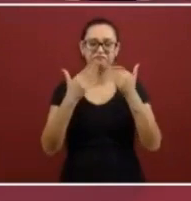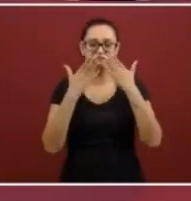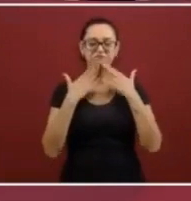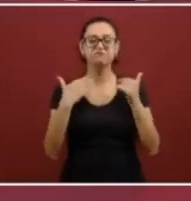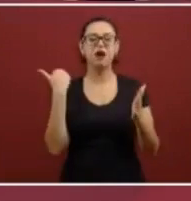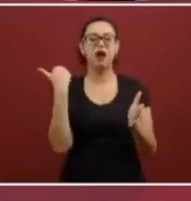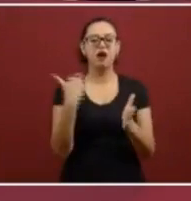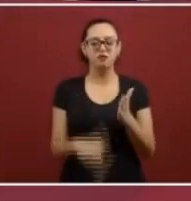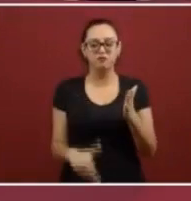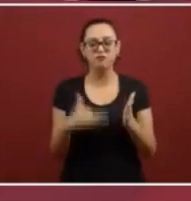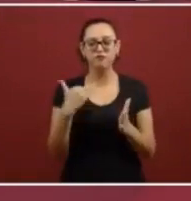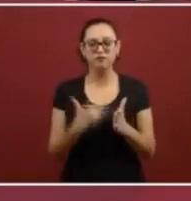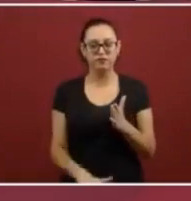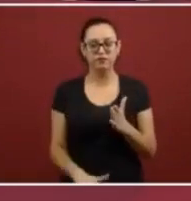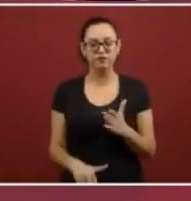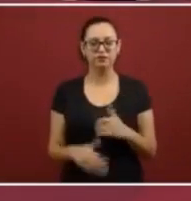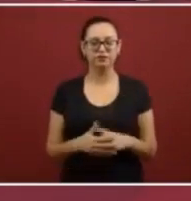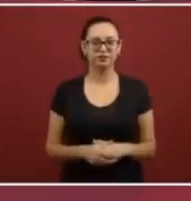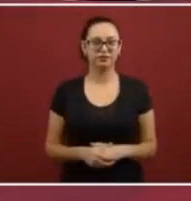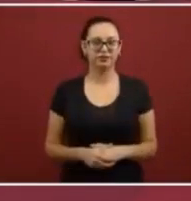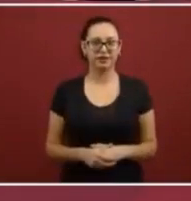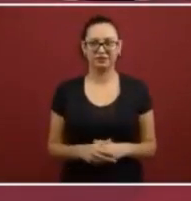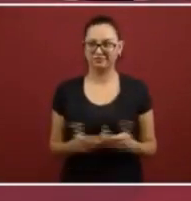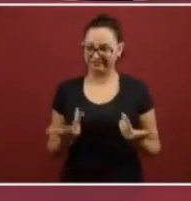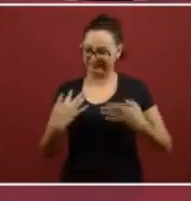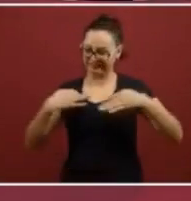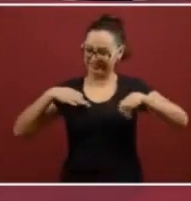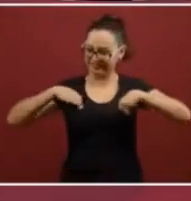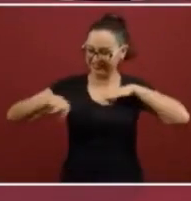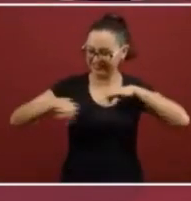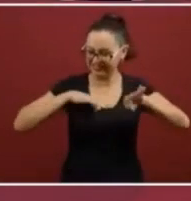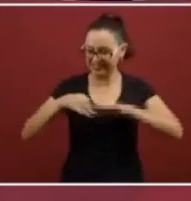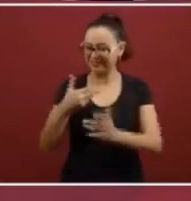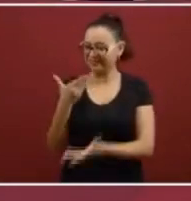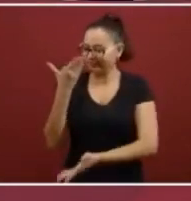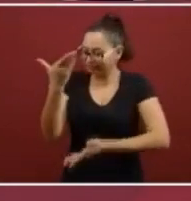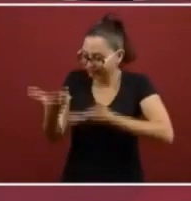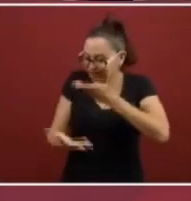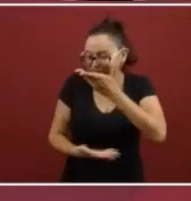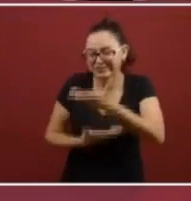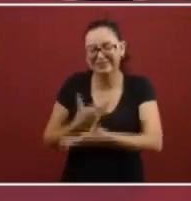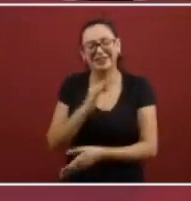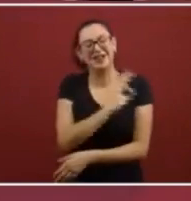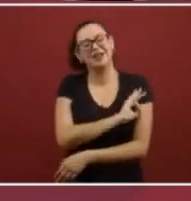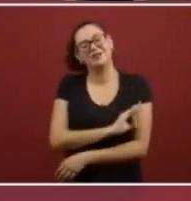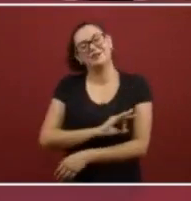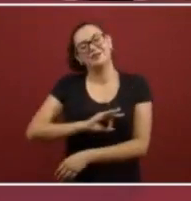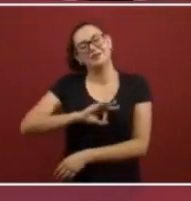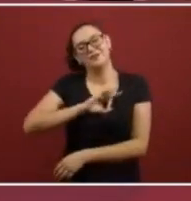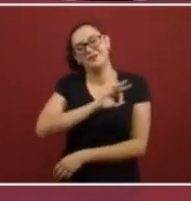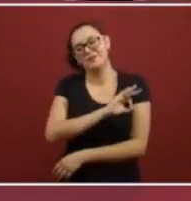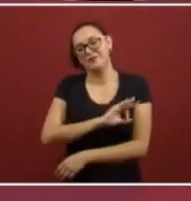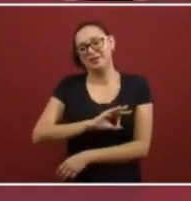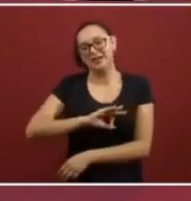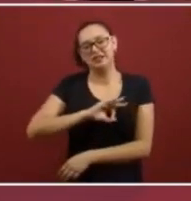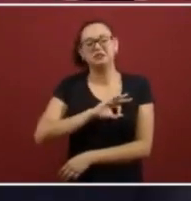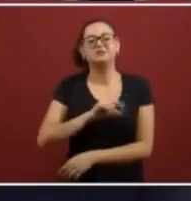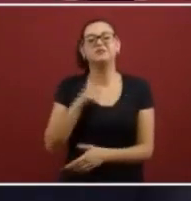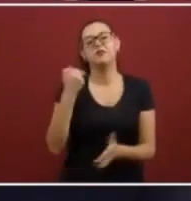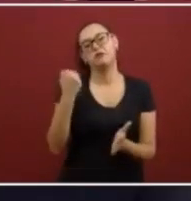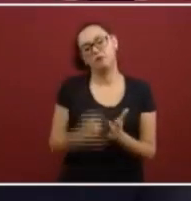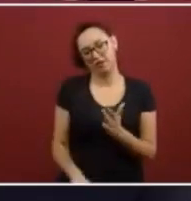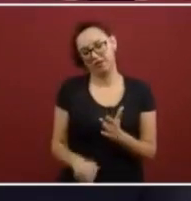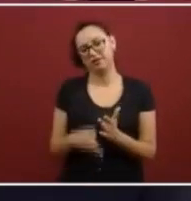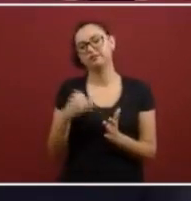se sientan felices They need to feel de estar trabajando happy about comunidades. working for